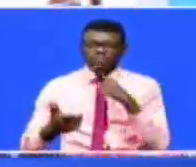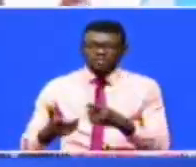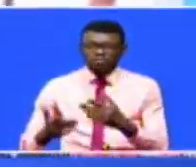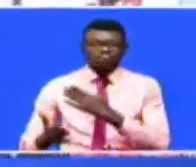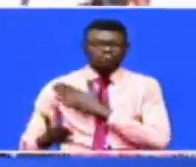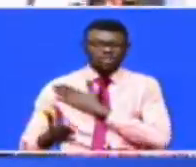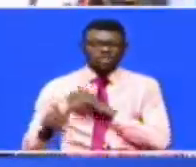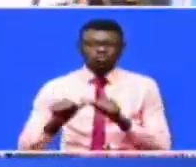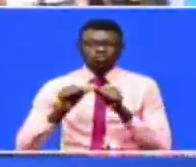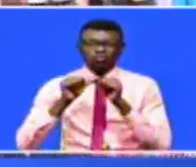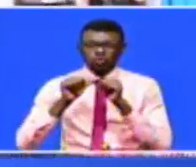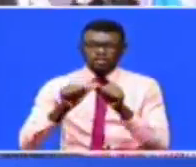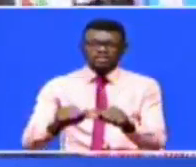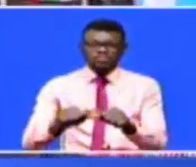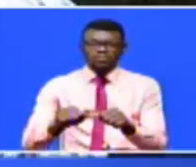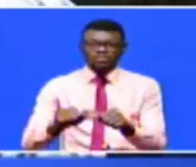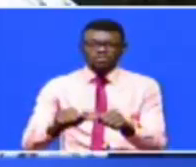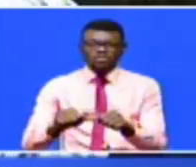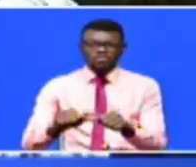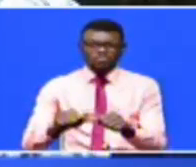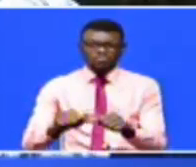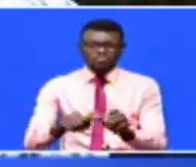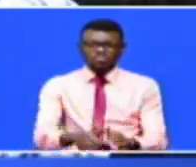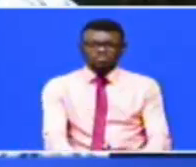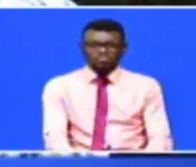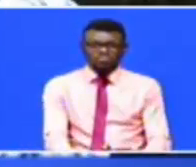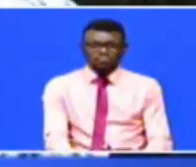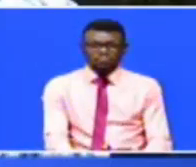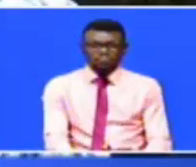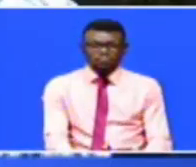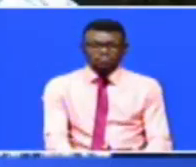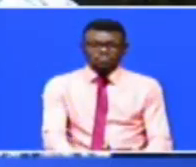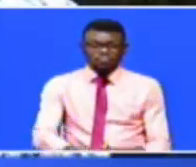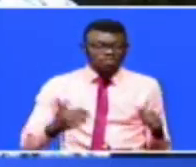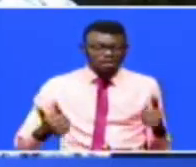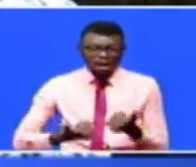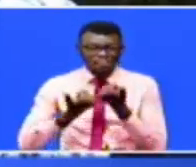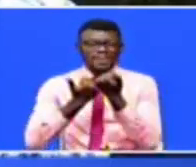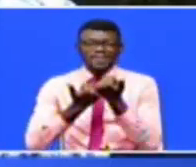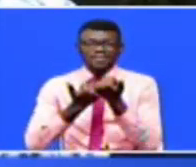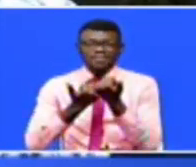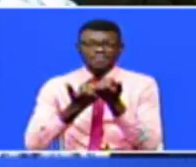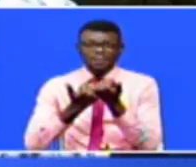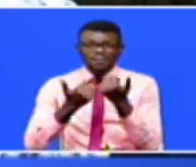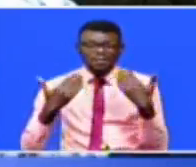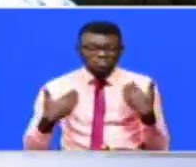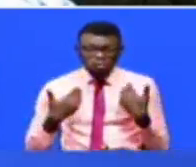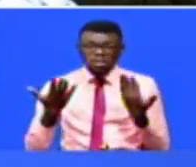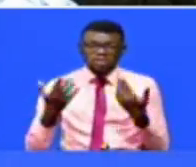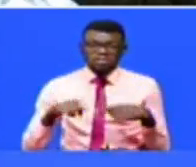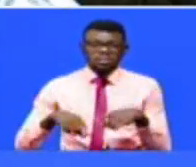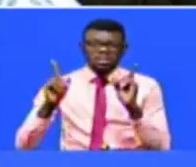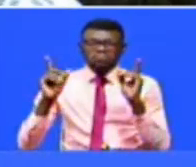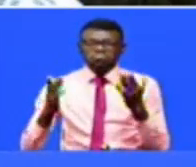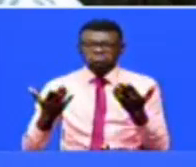option for Kenyans to keep the government in check. If you develop a pattern or a habit that